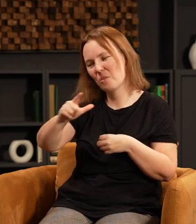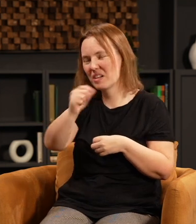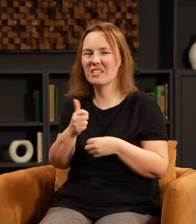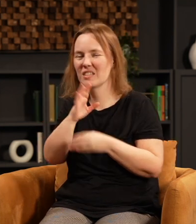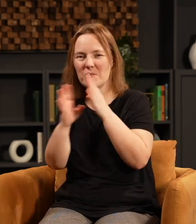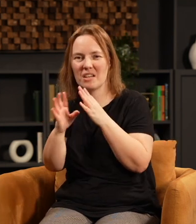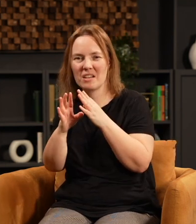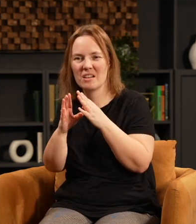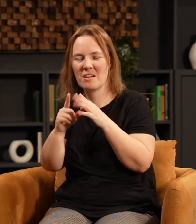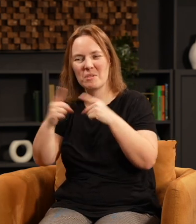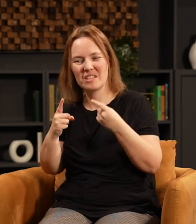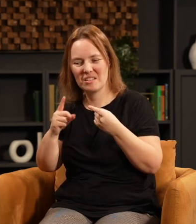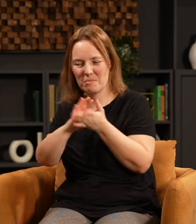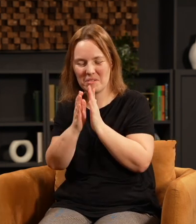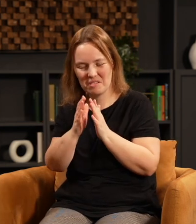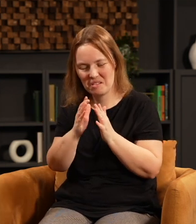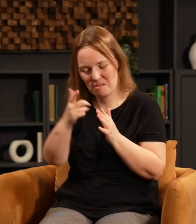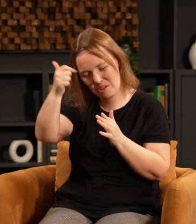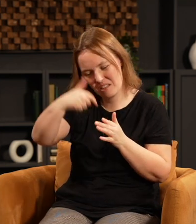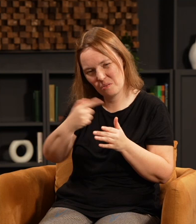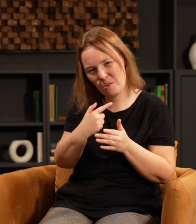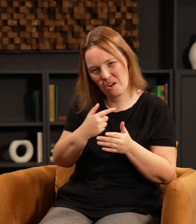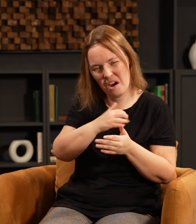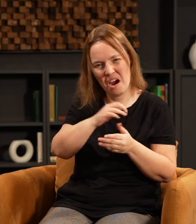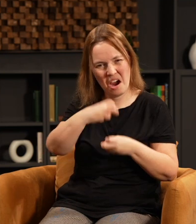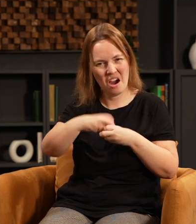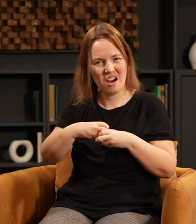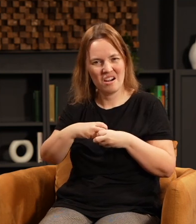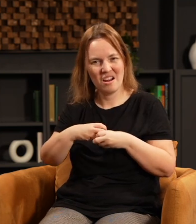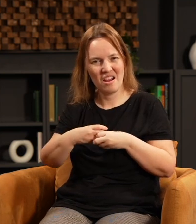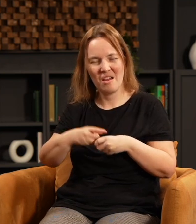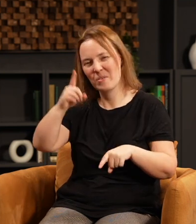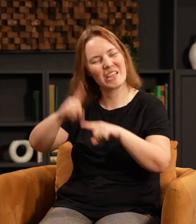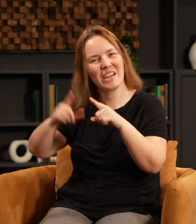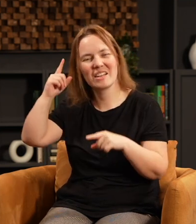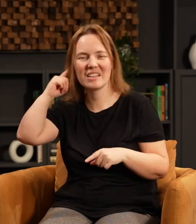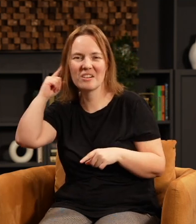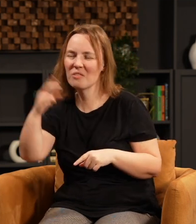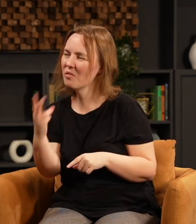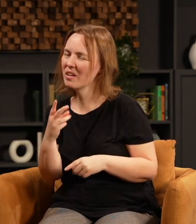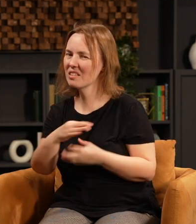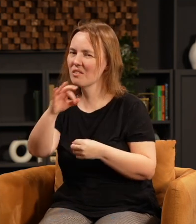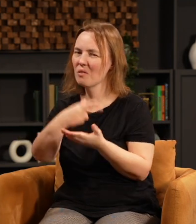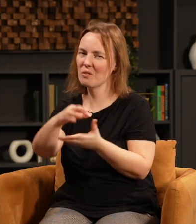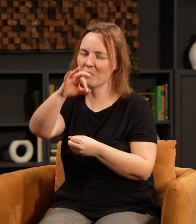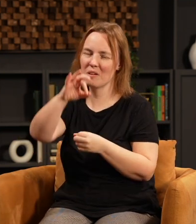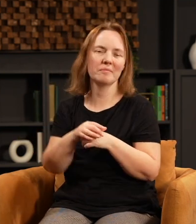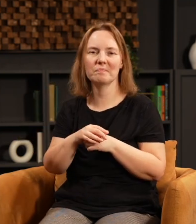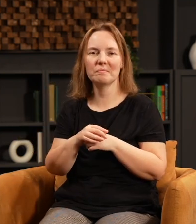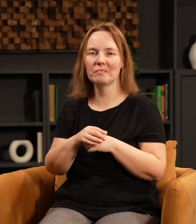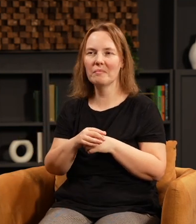hard. We're insensitive to the voice of the Spirit again. And the Lord wants to restore that responsiveness, that tenderness to our